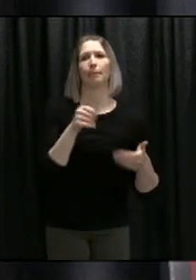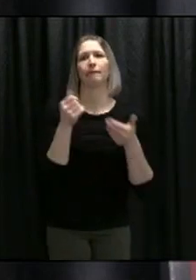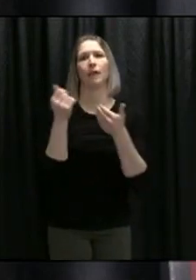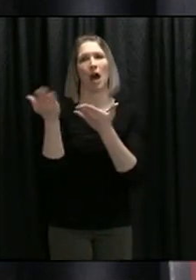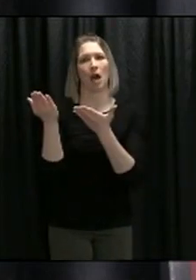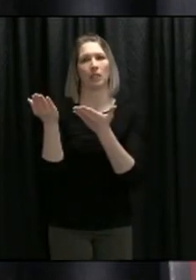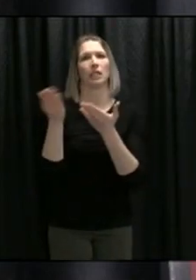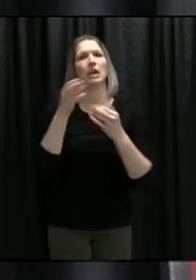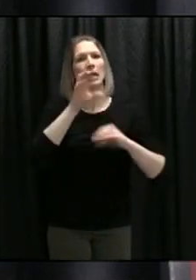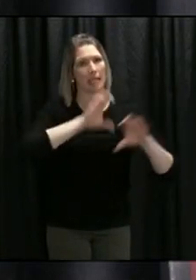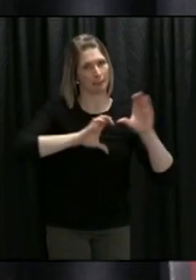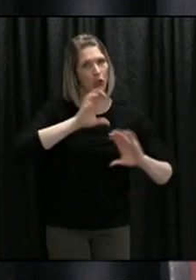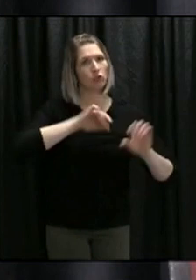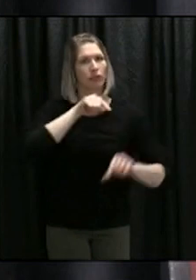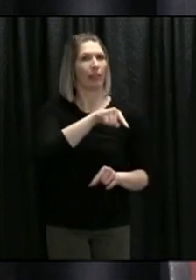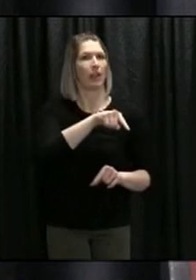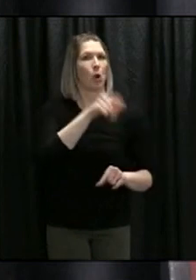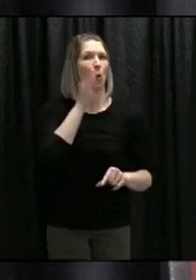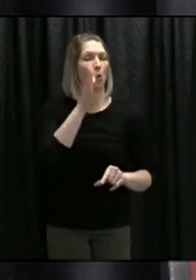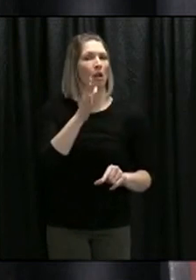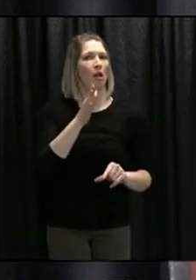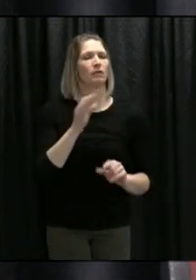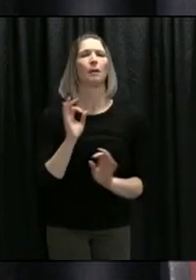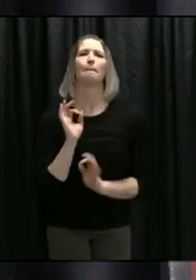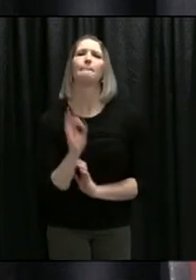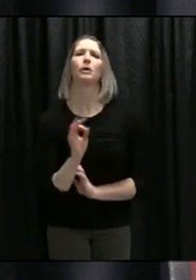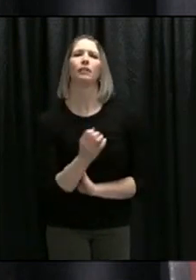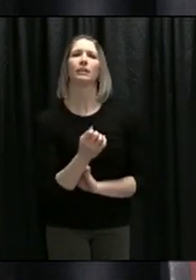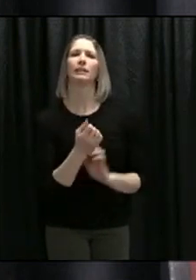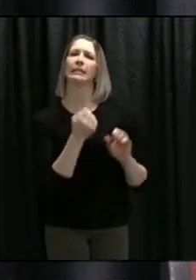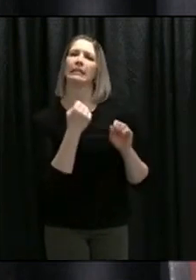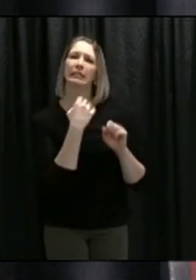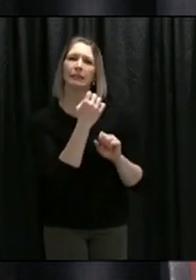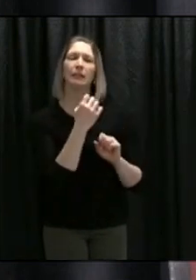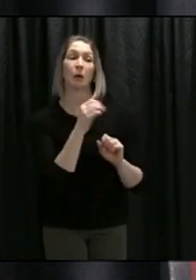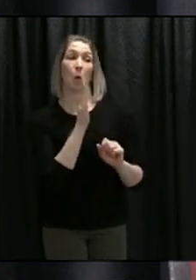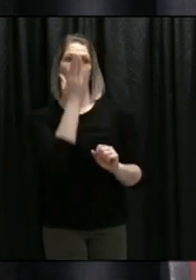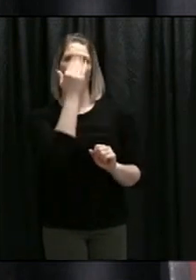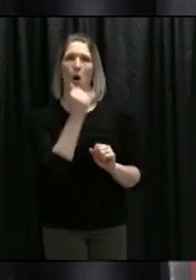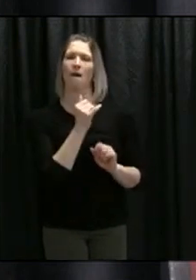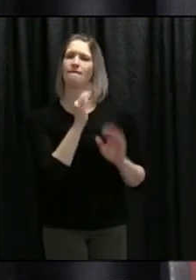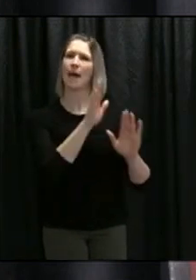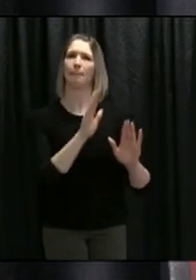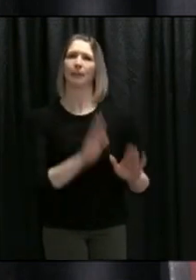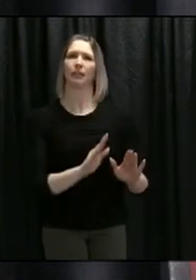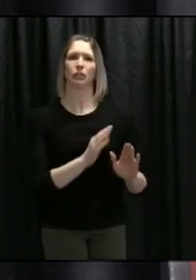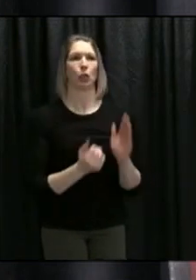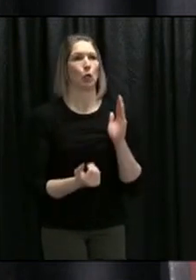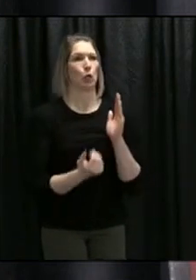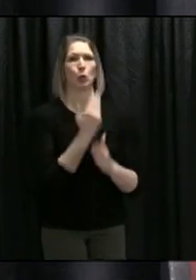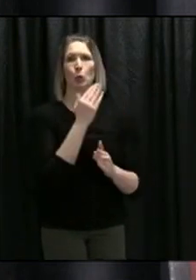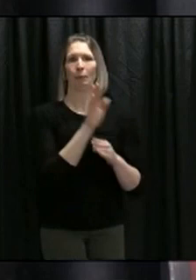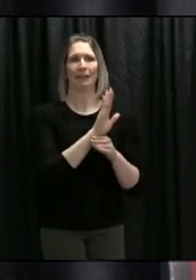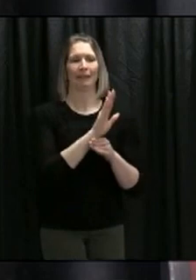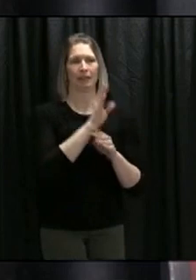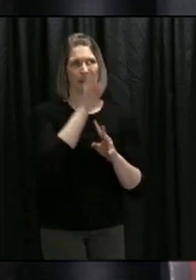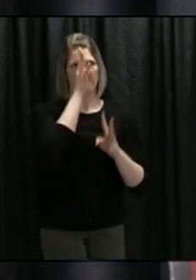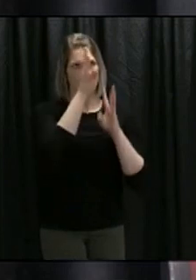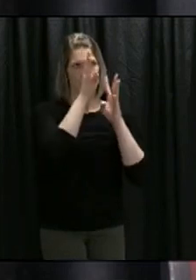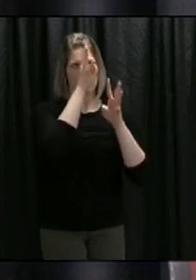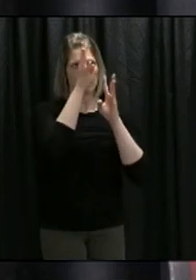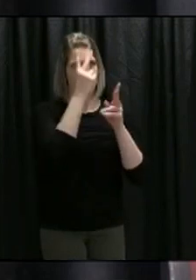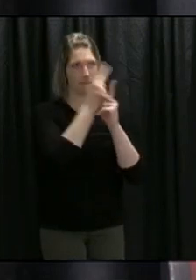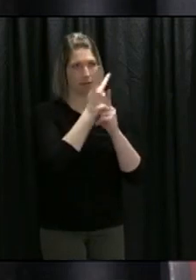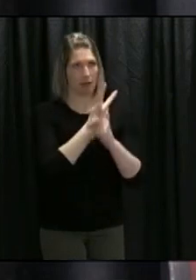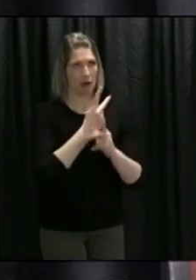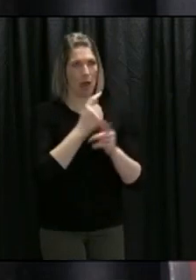an example of how private industry, entrepreneurial spirit, research and public need have all come together